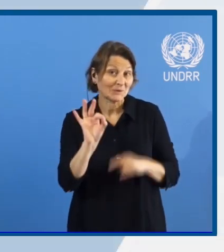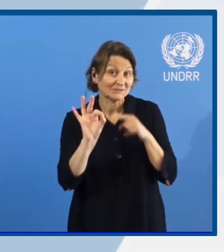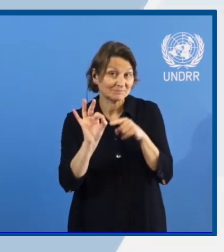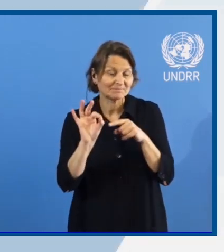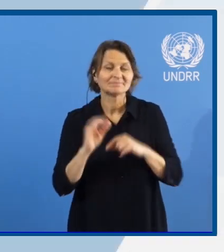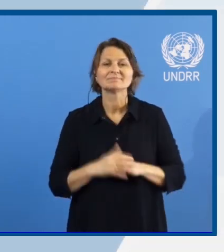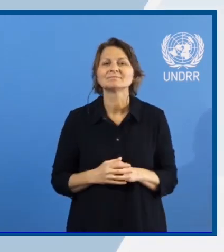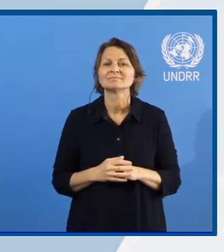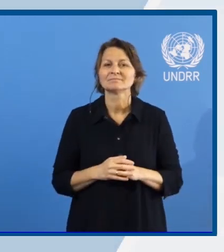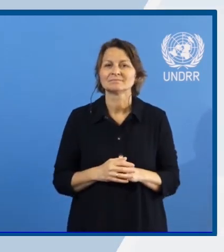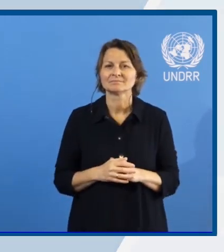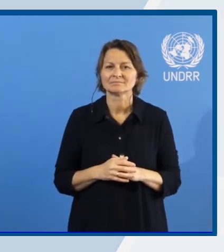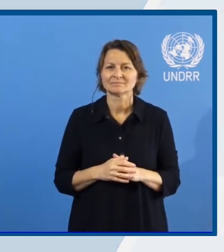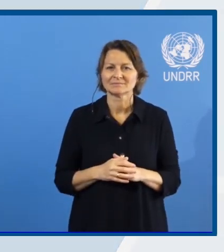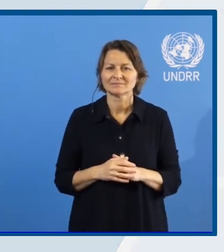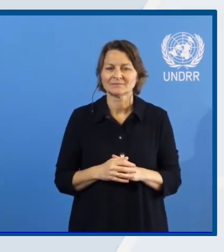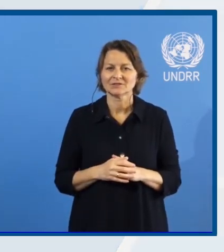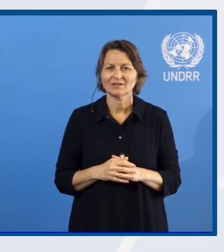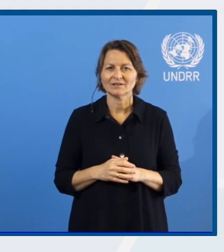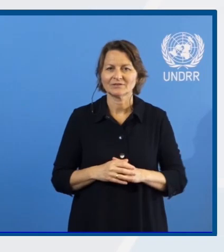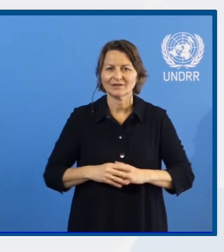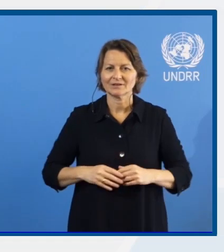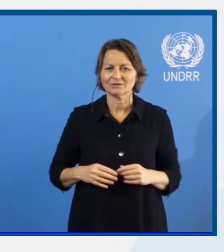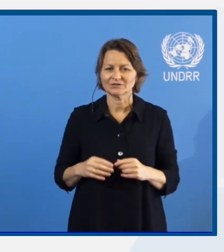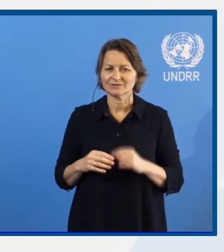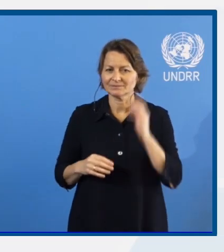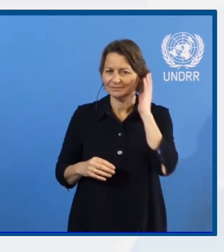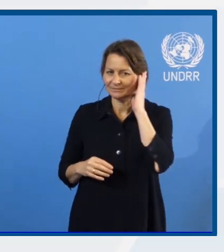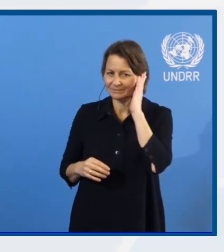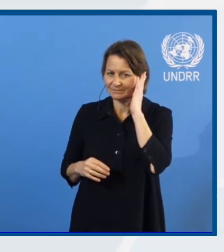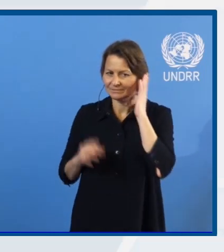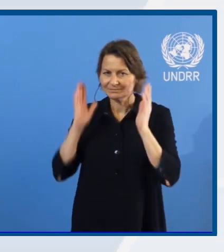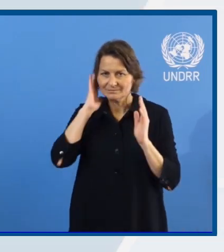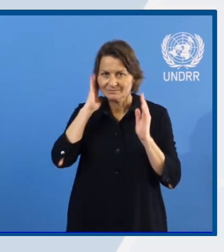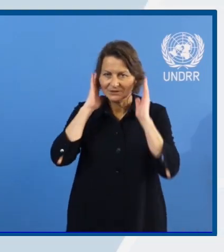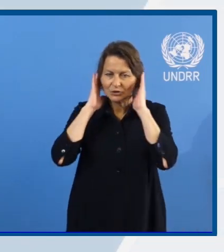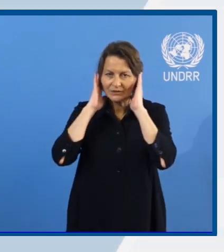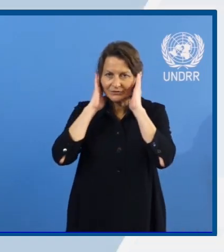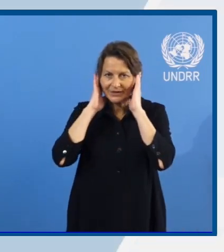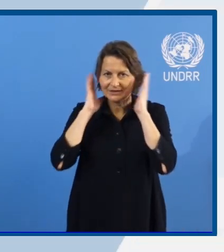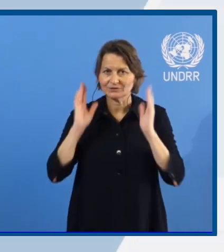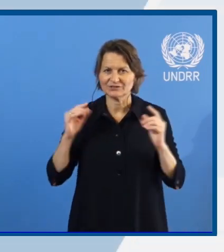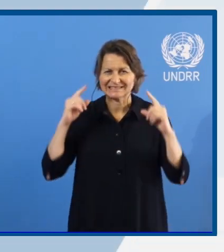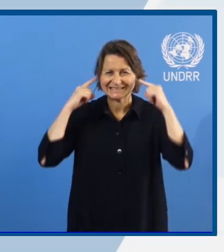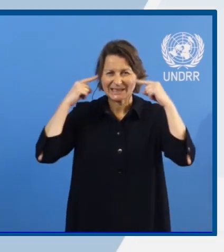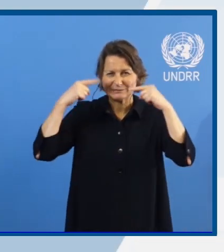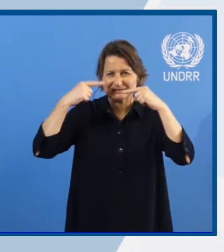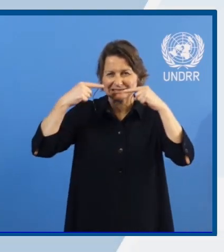Majority of the investments are made in the private sector. And I was wondering if any of the panelists